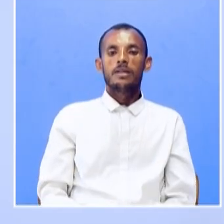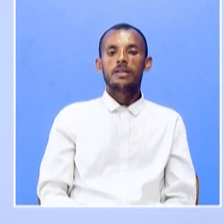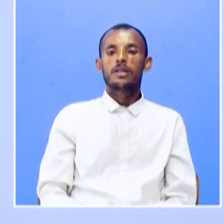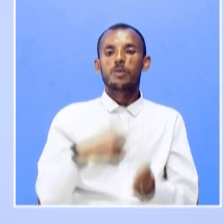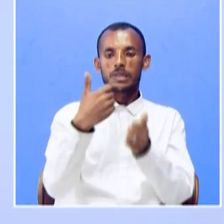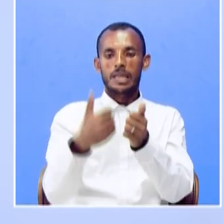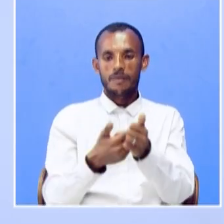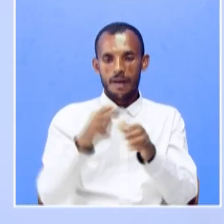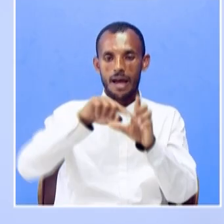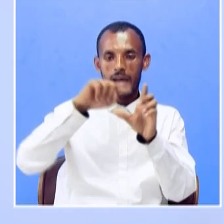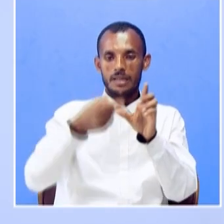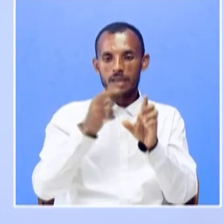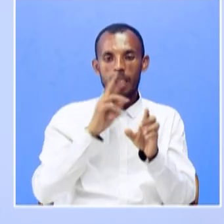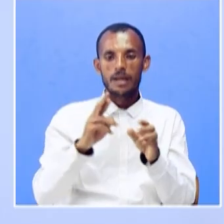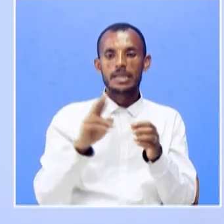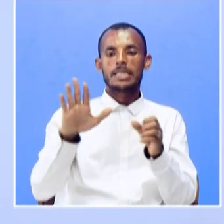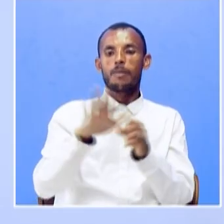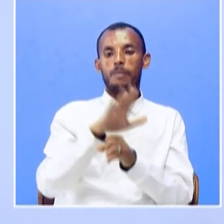Consecutive angles supplementary,